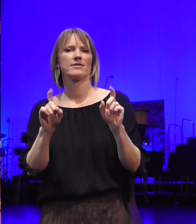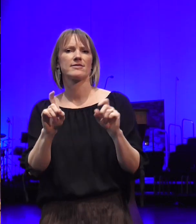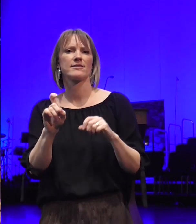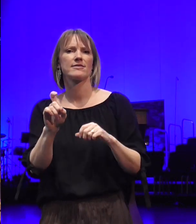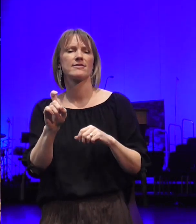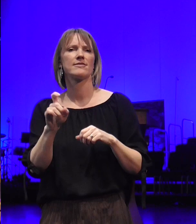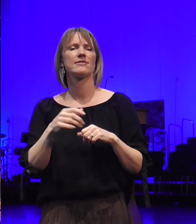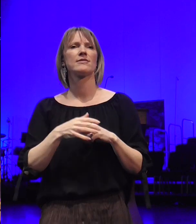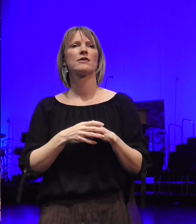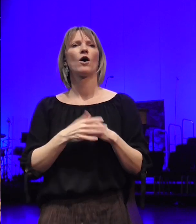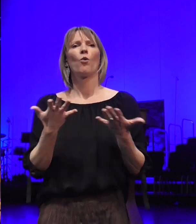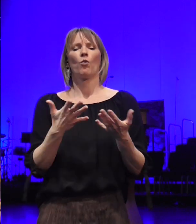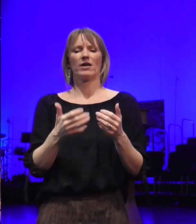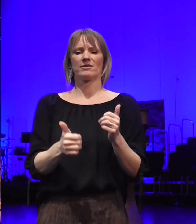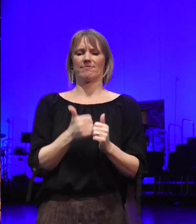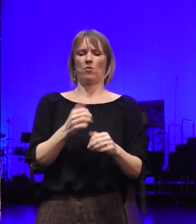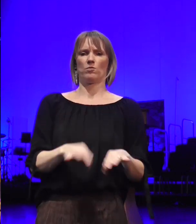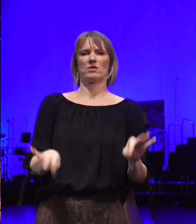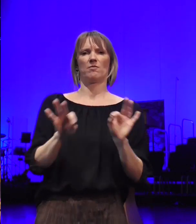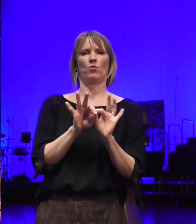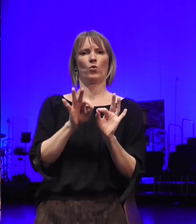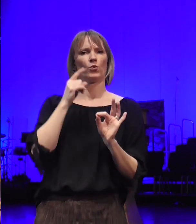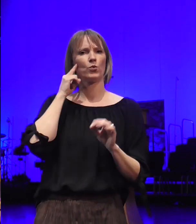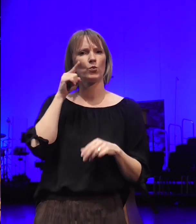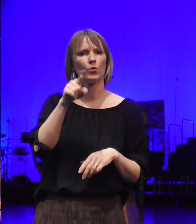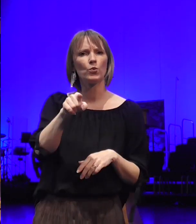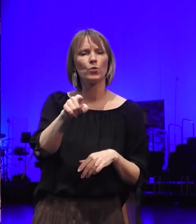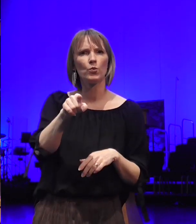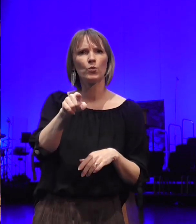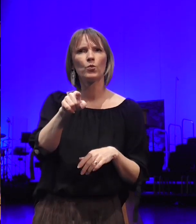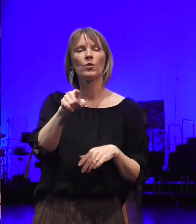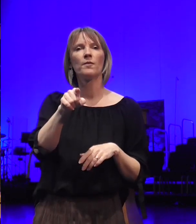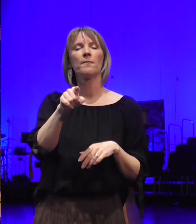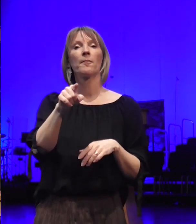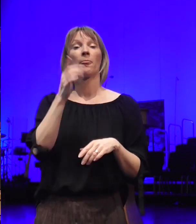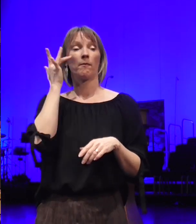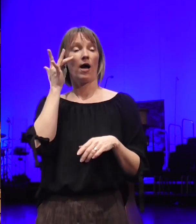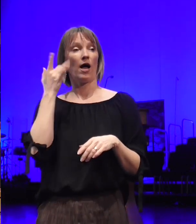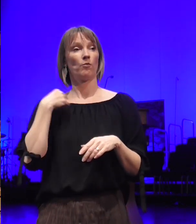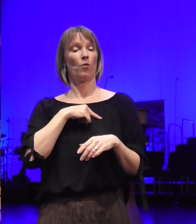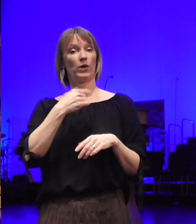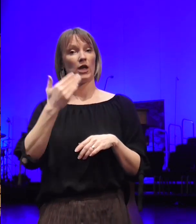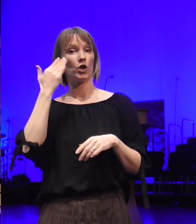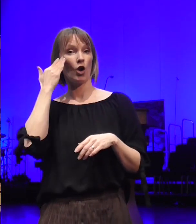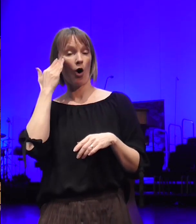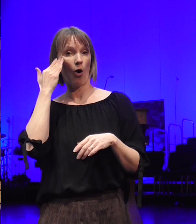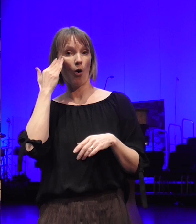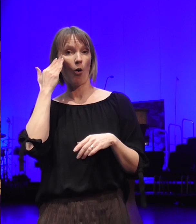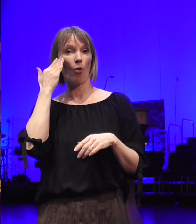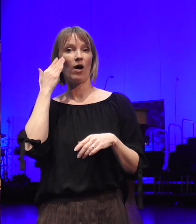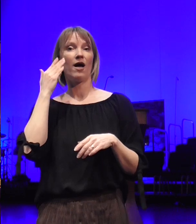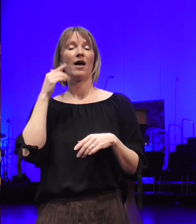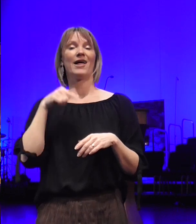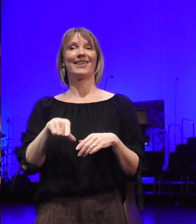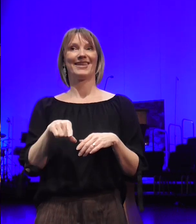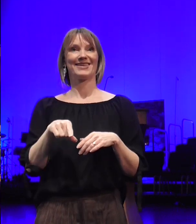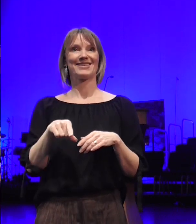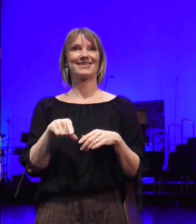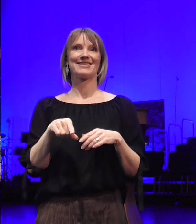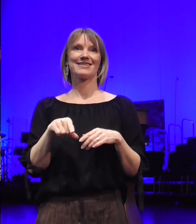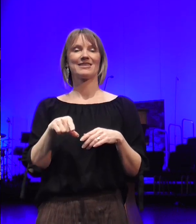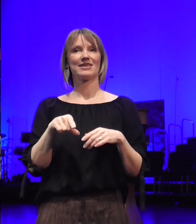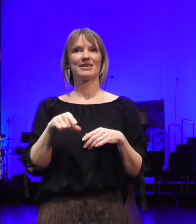What is of importance to you? Because what we know, since this circuit is somewhat